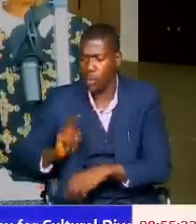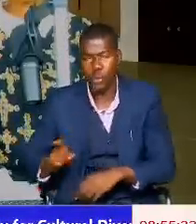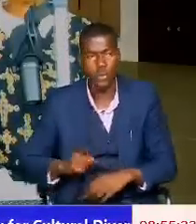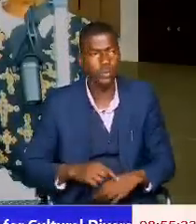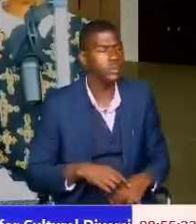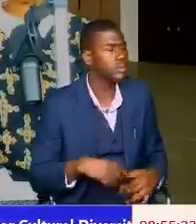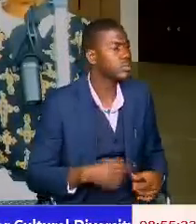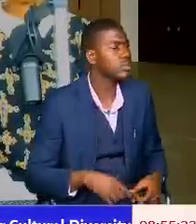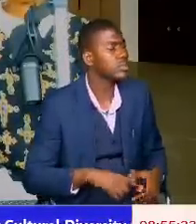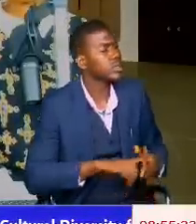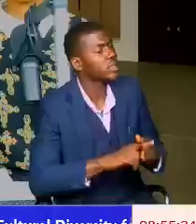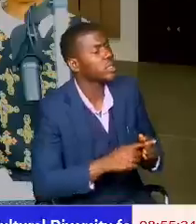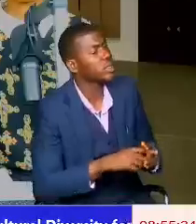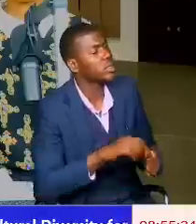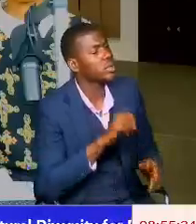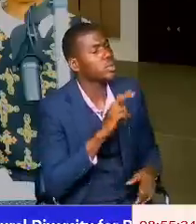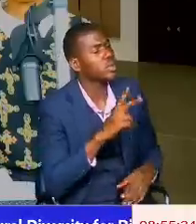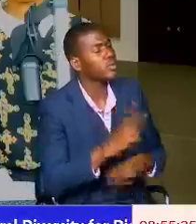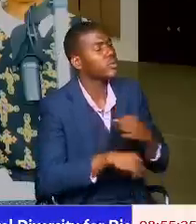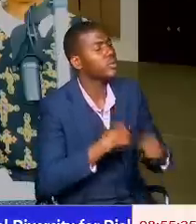ago.